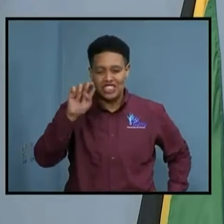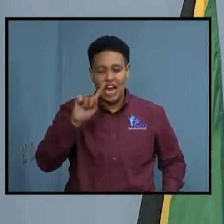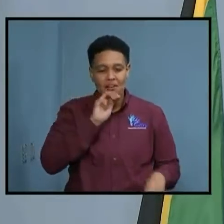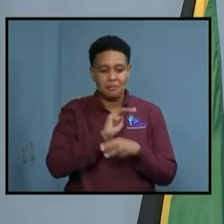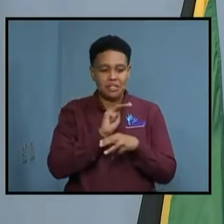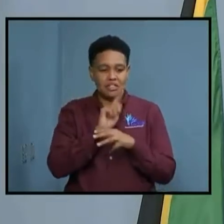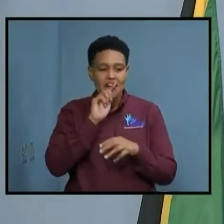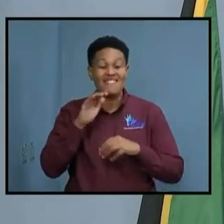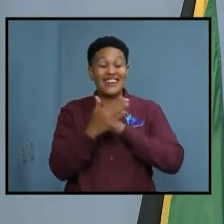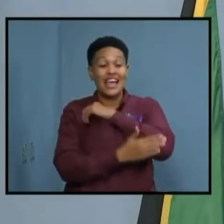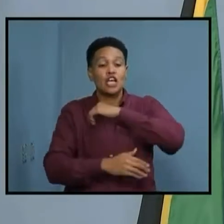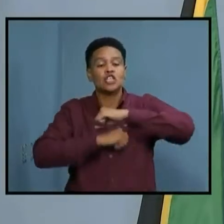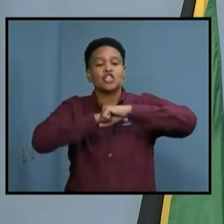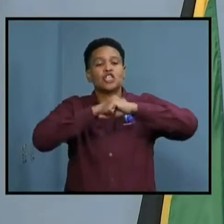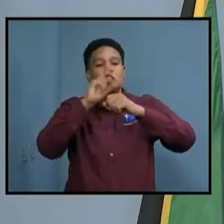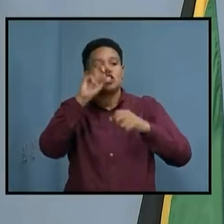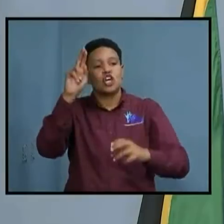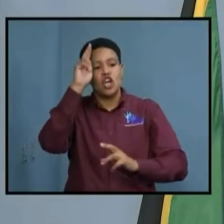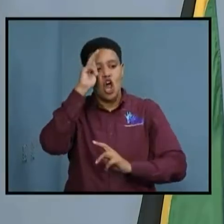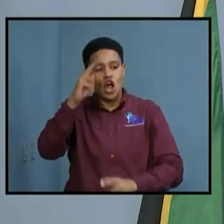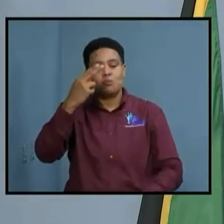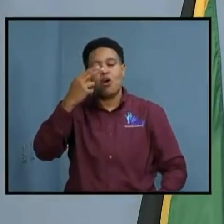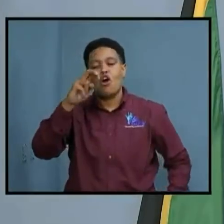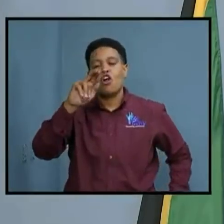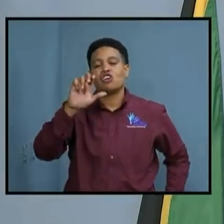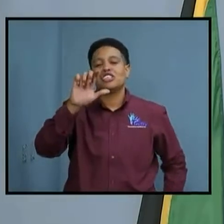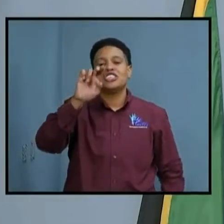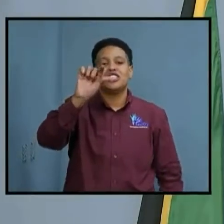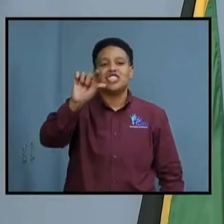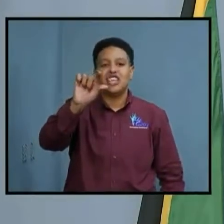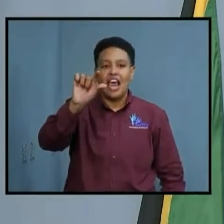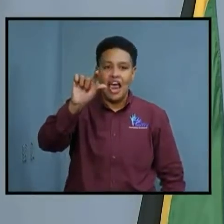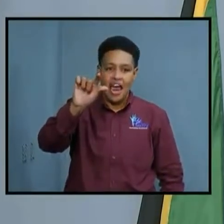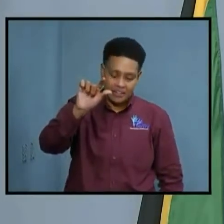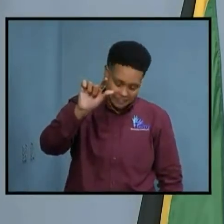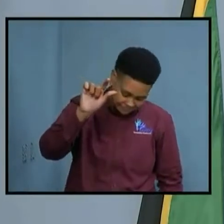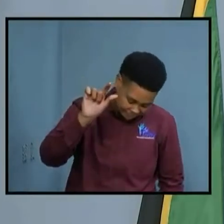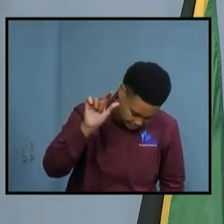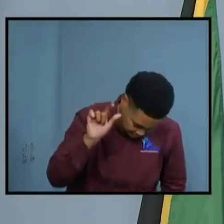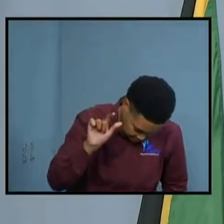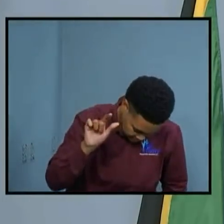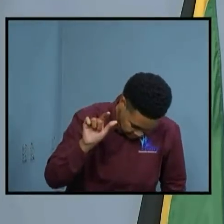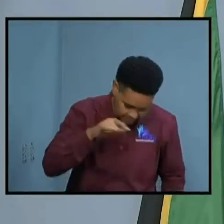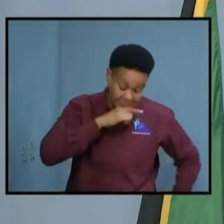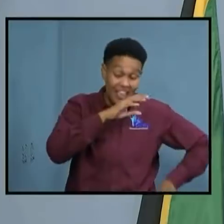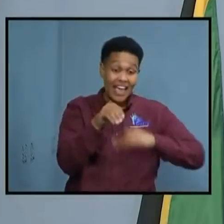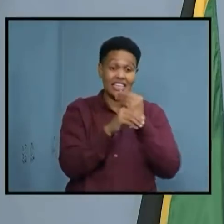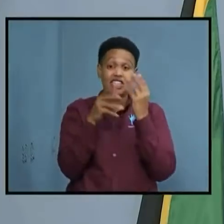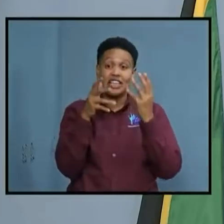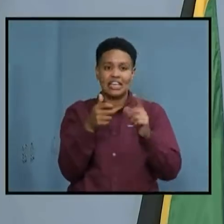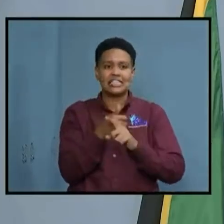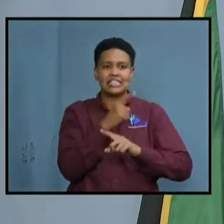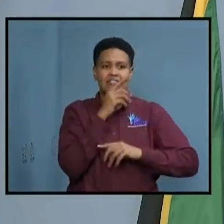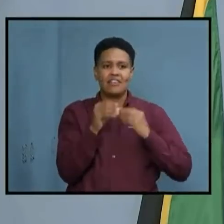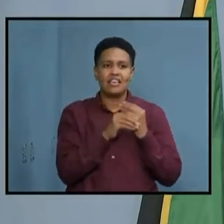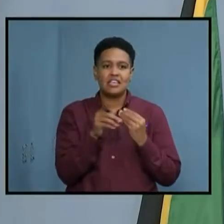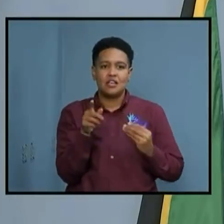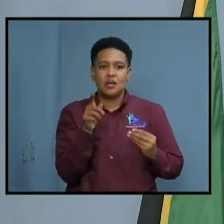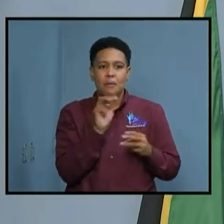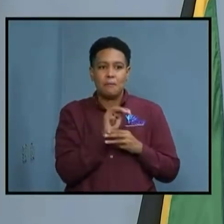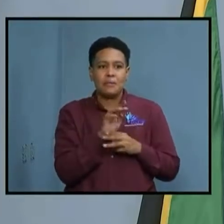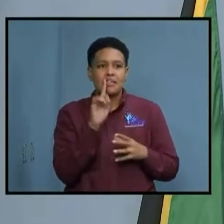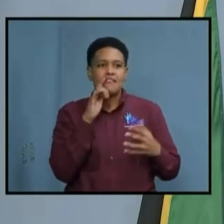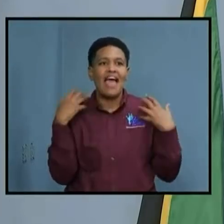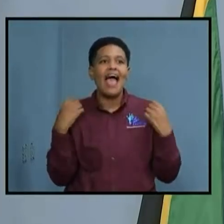National Security, the Honorable Dr. Horace Chang has also been here. Of course, the Minister